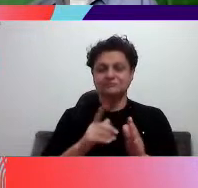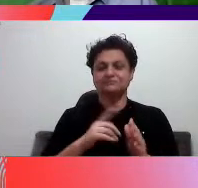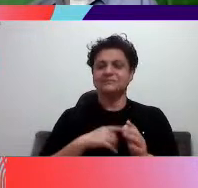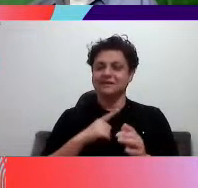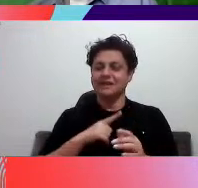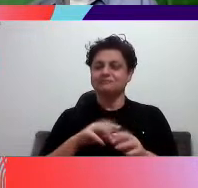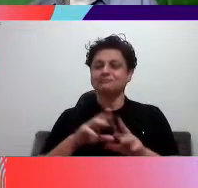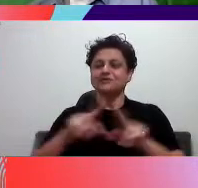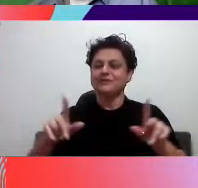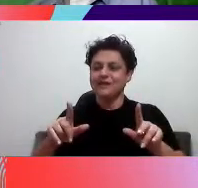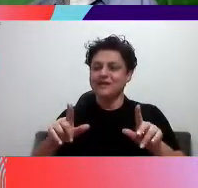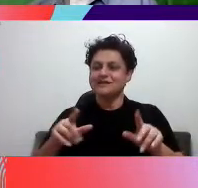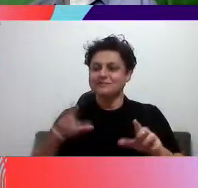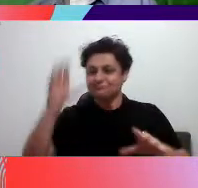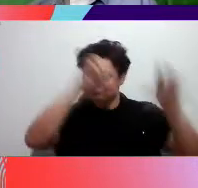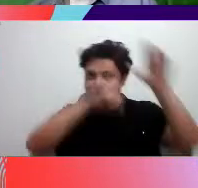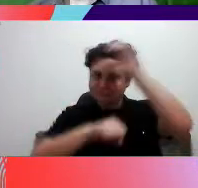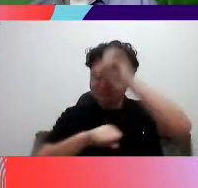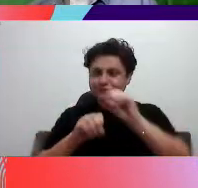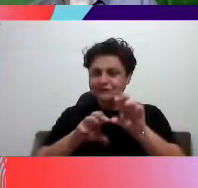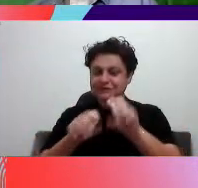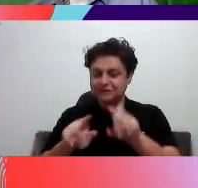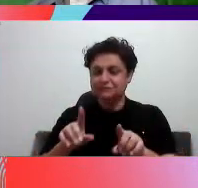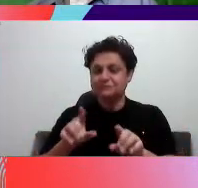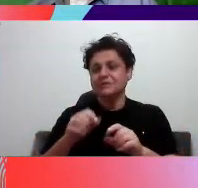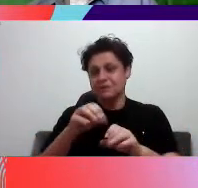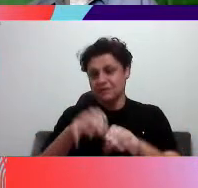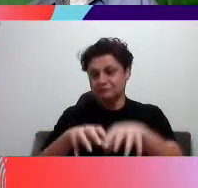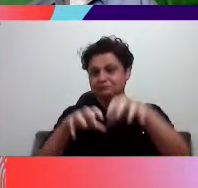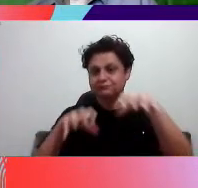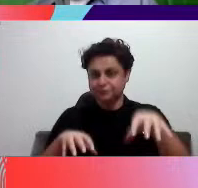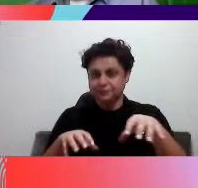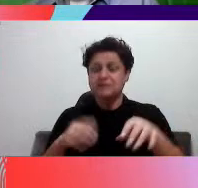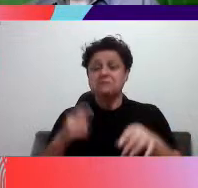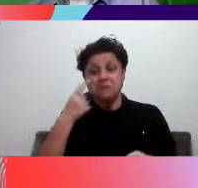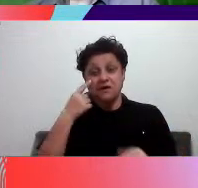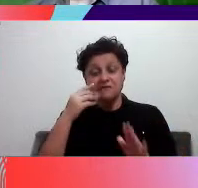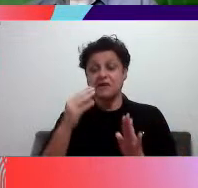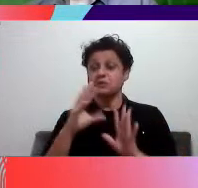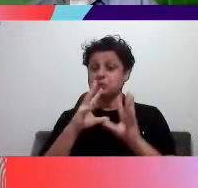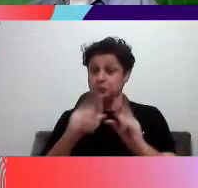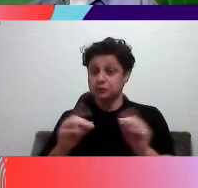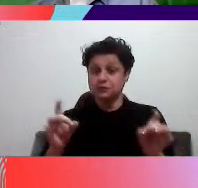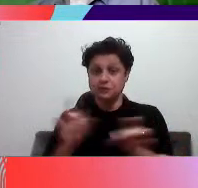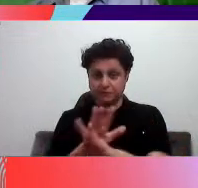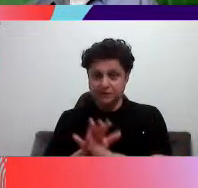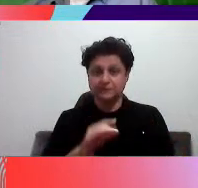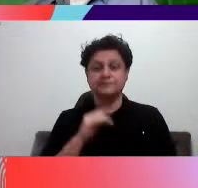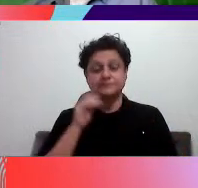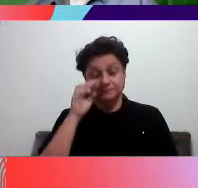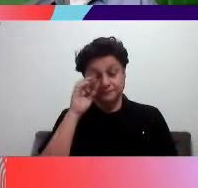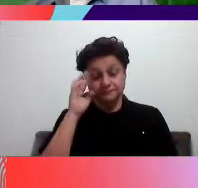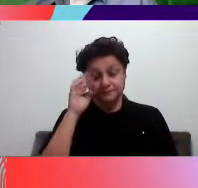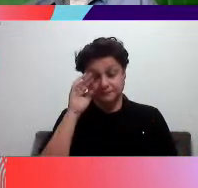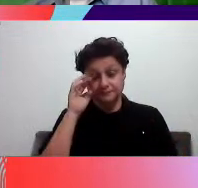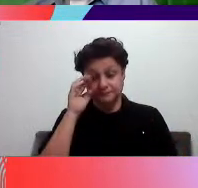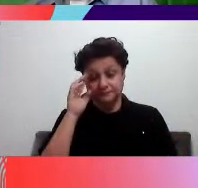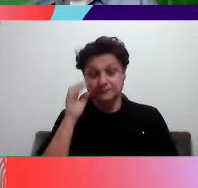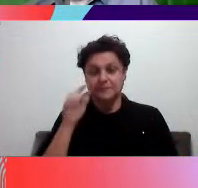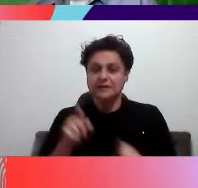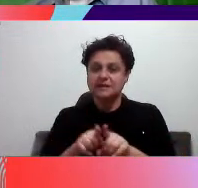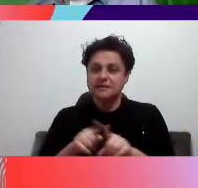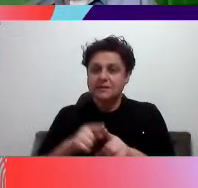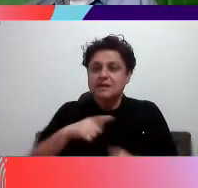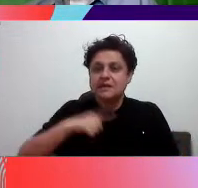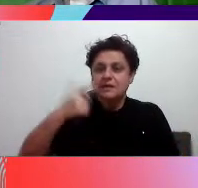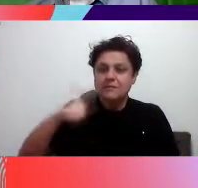have the material that I've looked at for yourself. There is a bit more than what I've done today. You can look at it on your own.